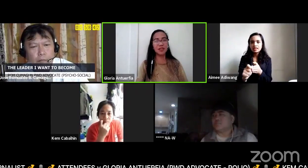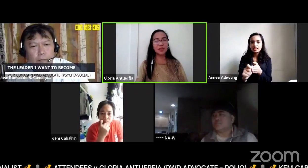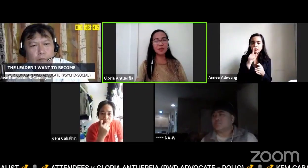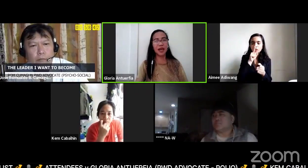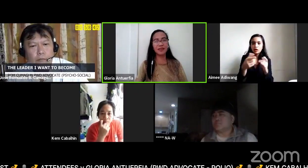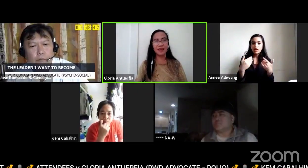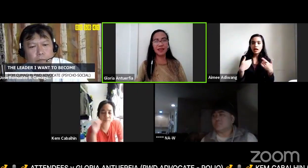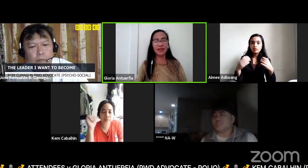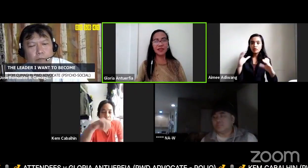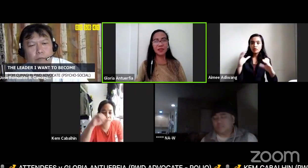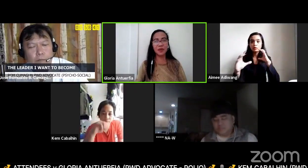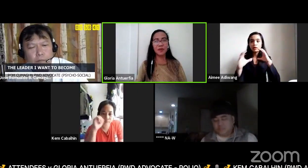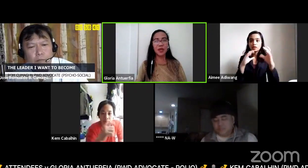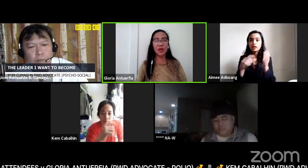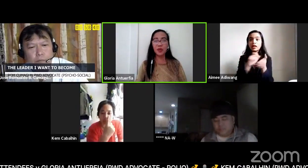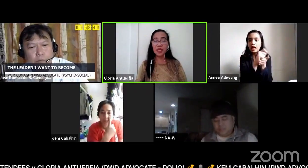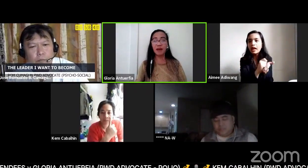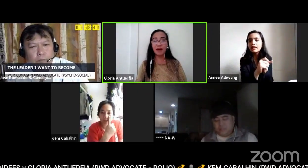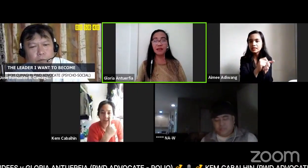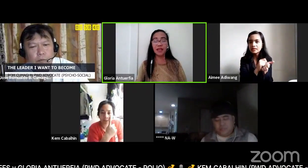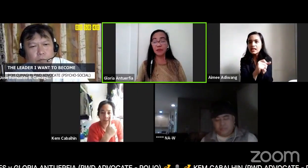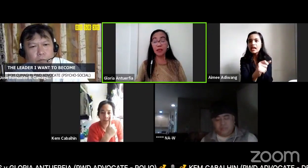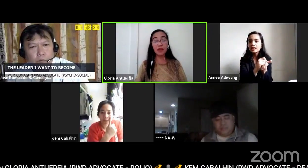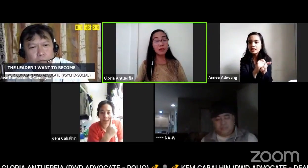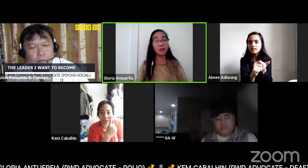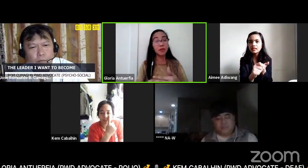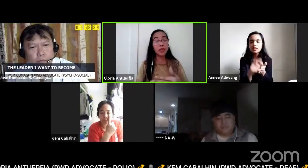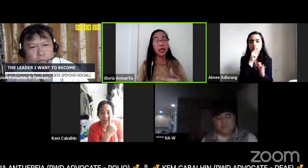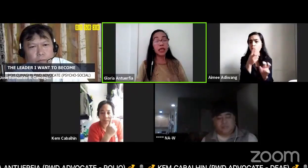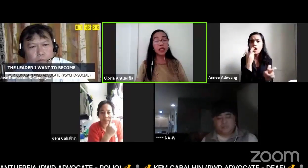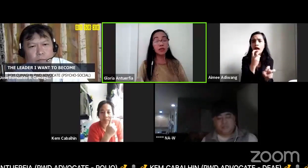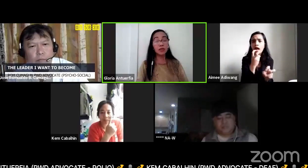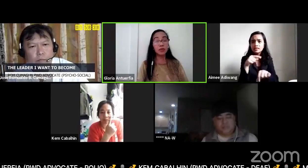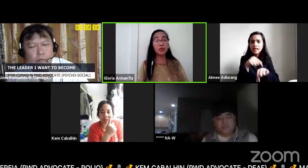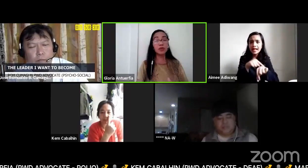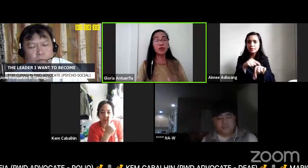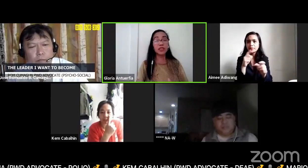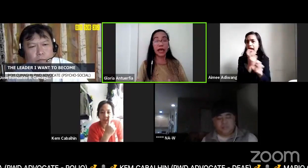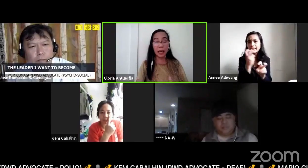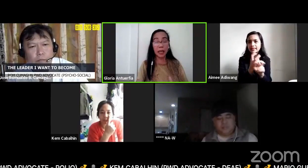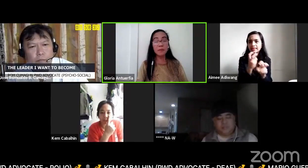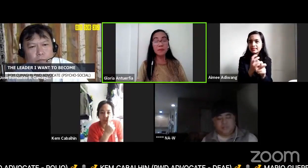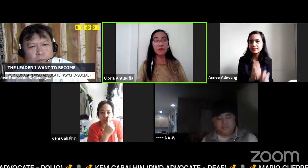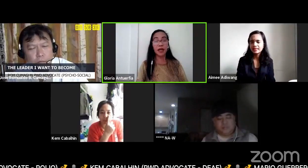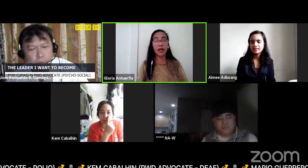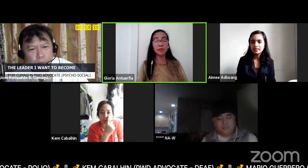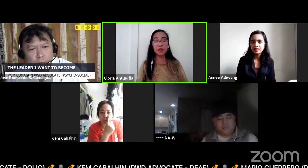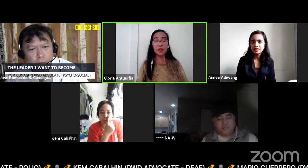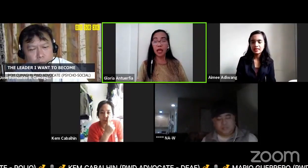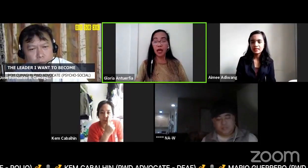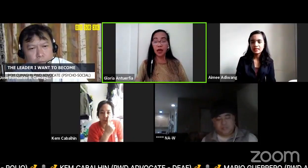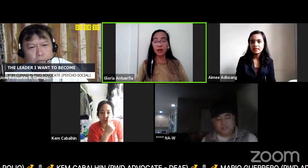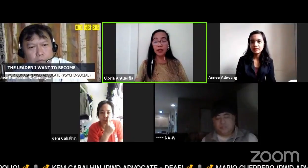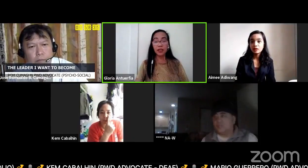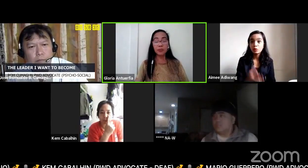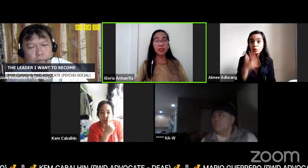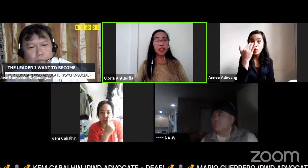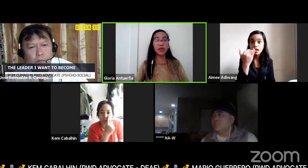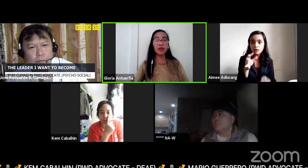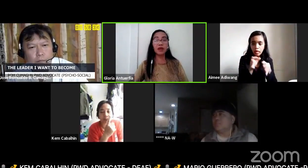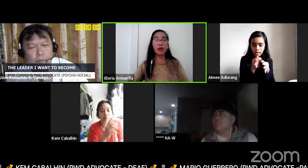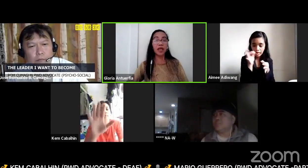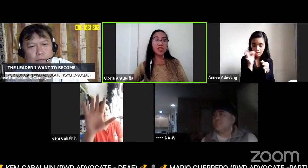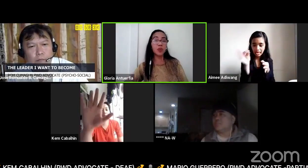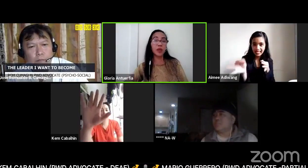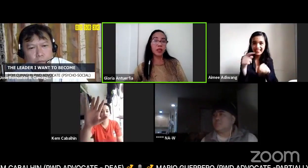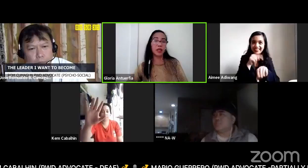communication namin is through writing. So we got a hard time, and it took time for us because